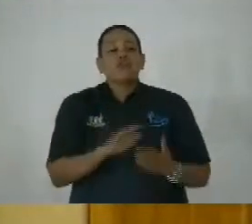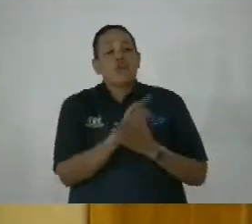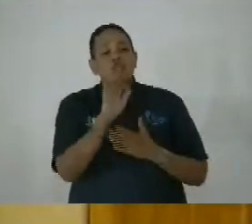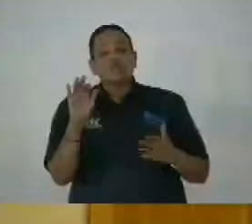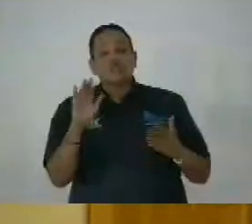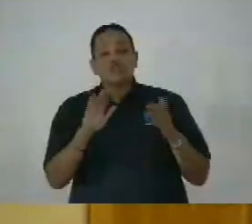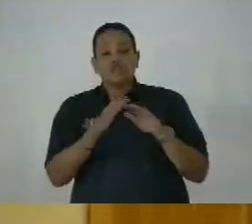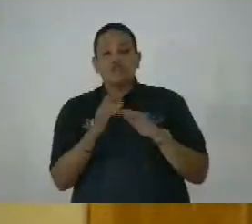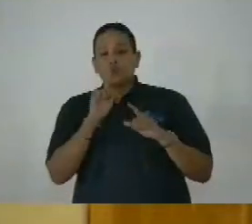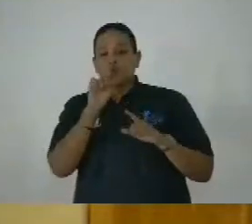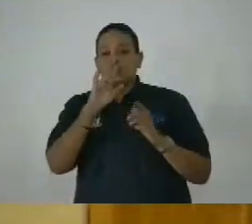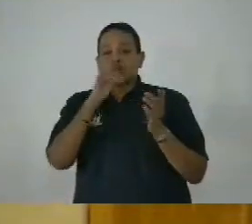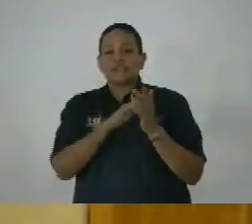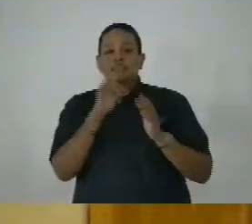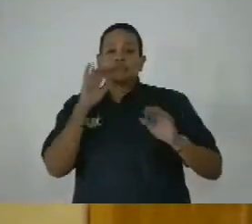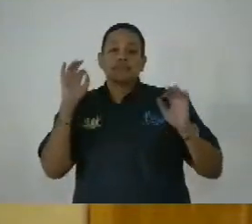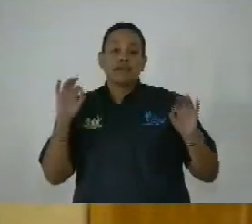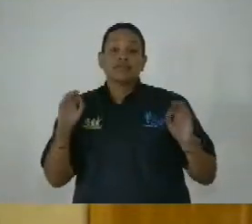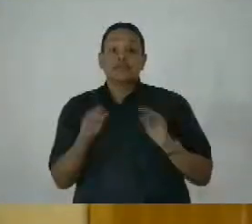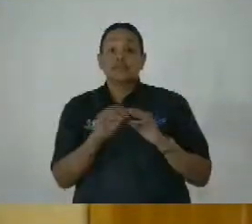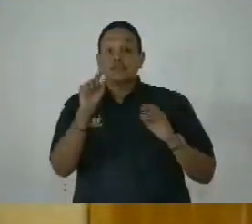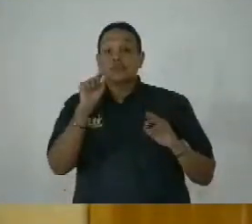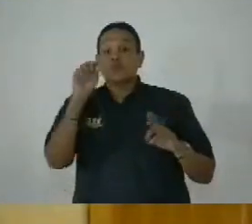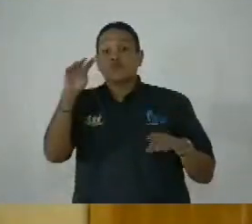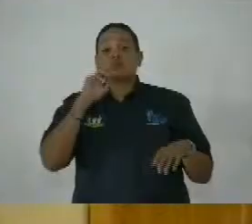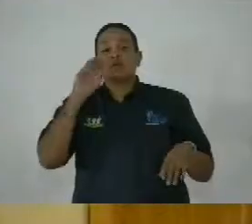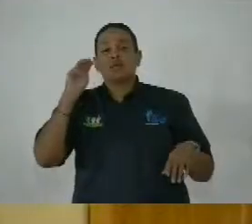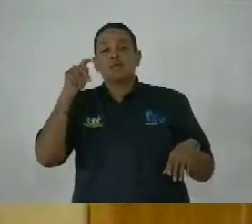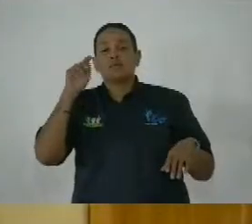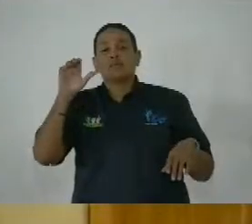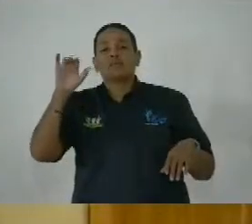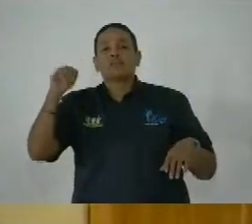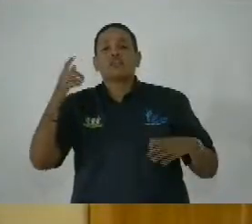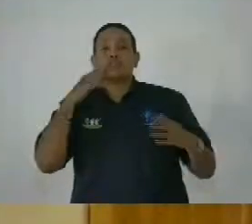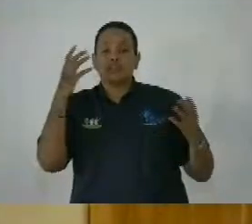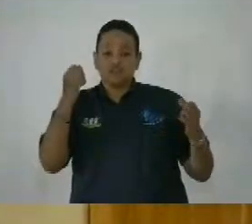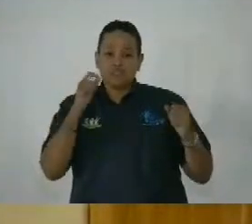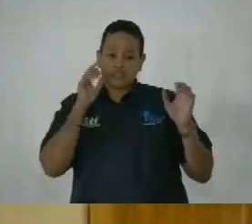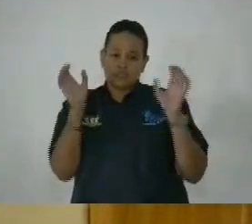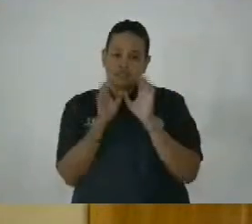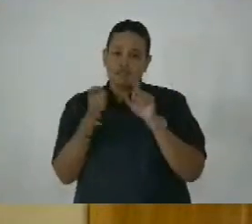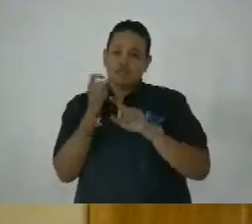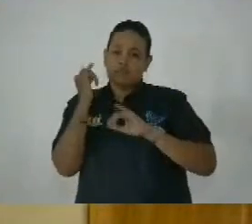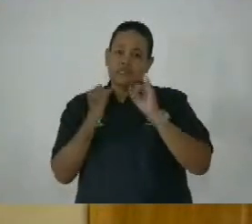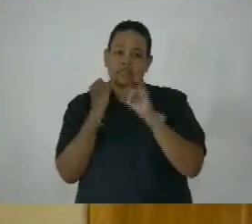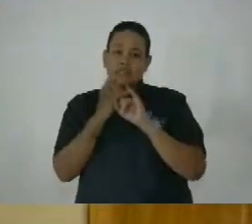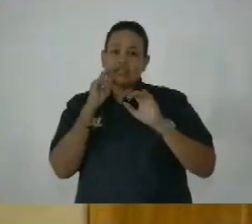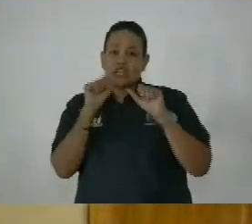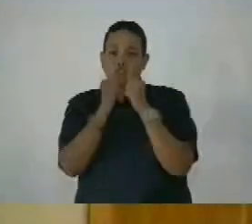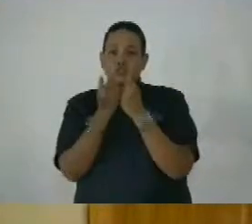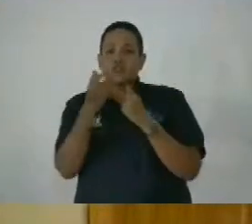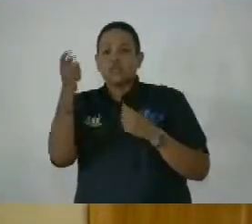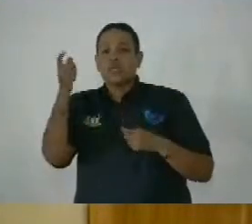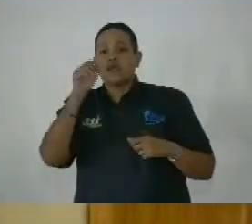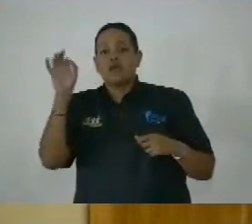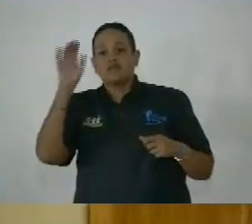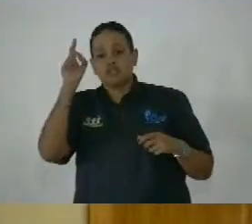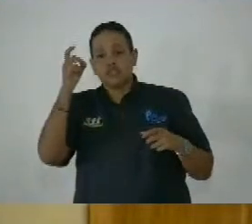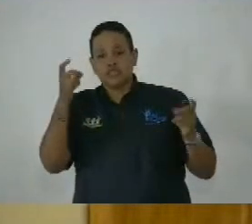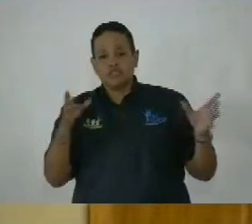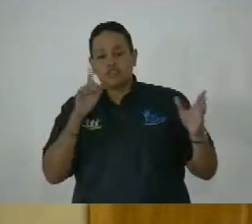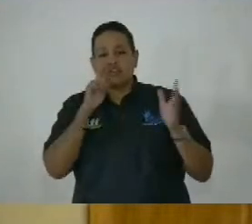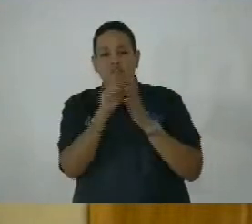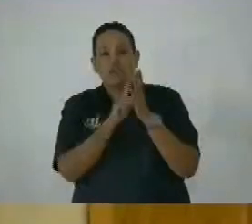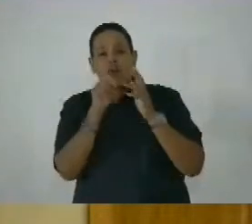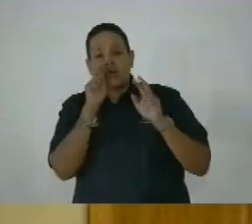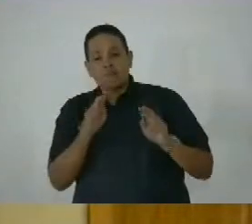into a true center of excellence. In 2024, the NPCJ achieved accreditation from the International Association of Directors of Law